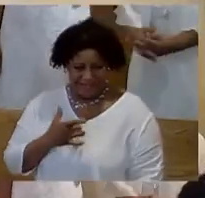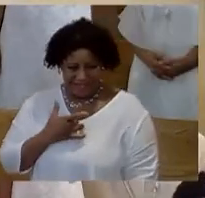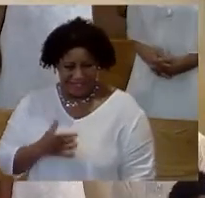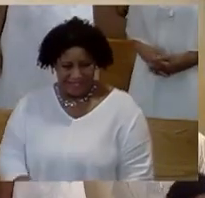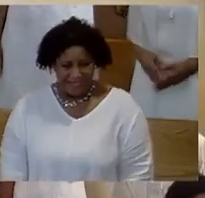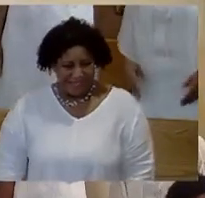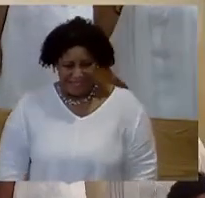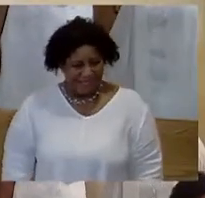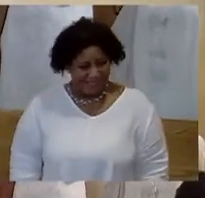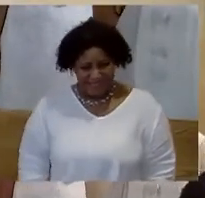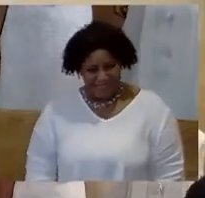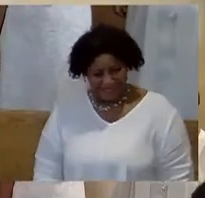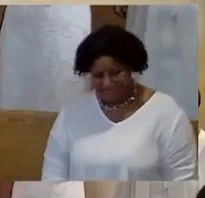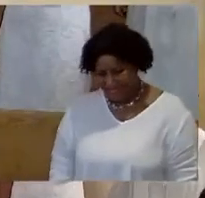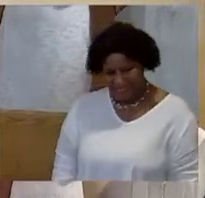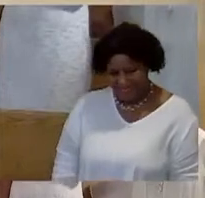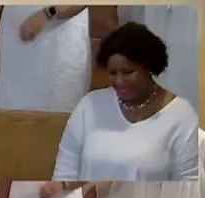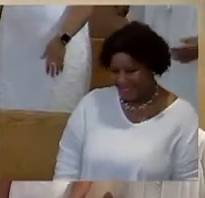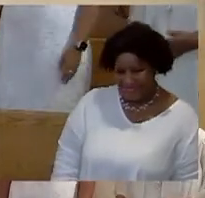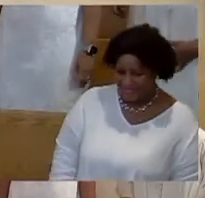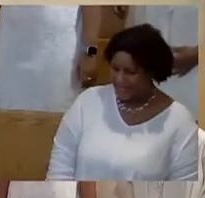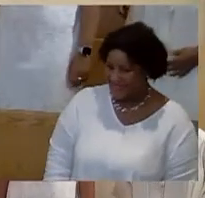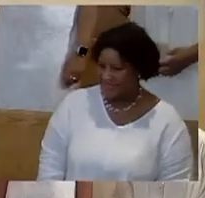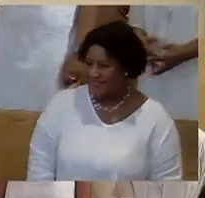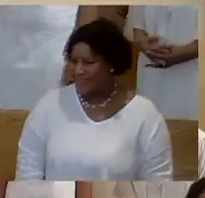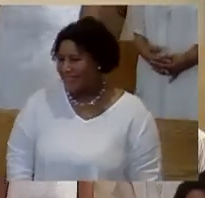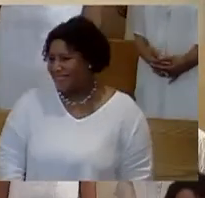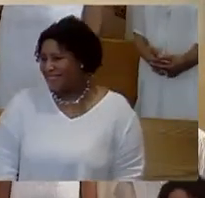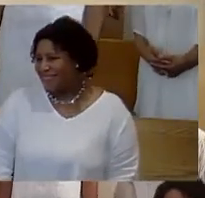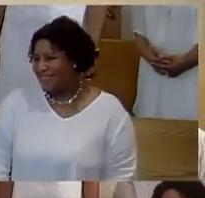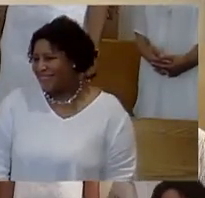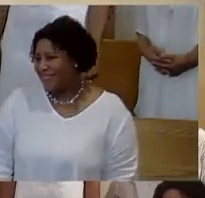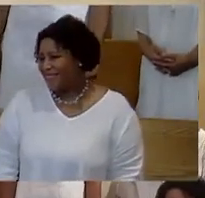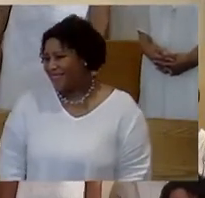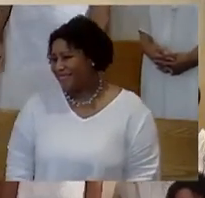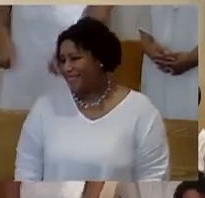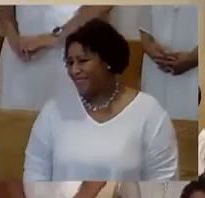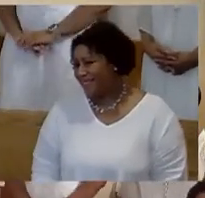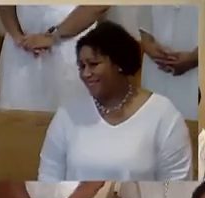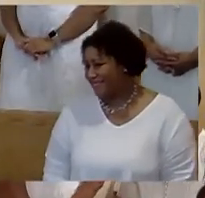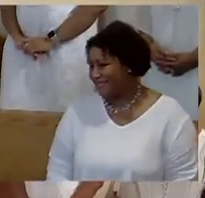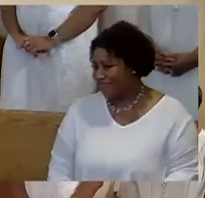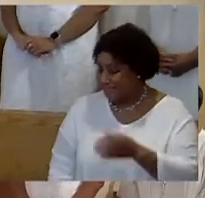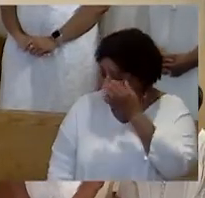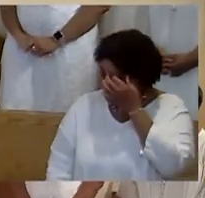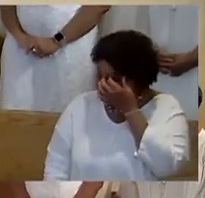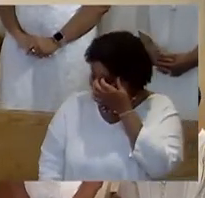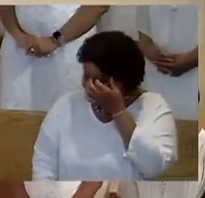Thank you.